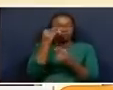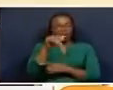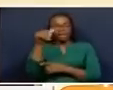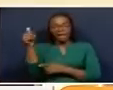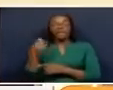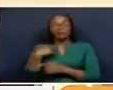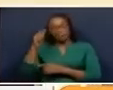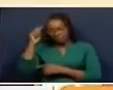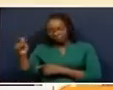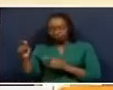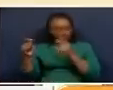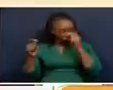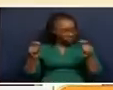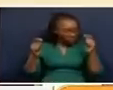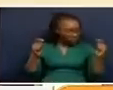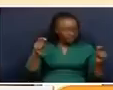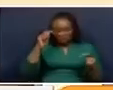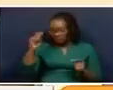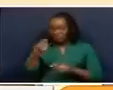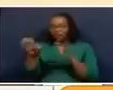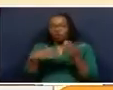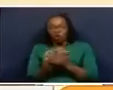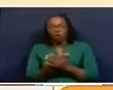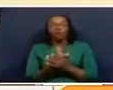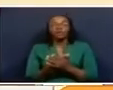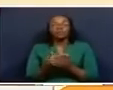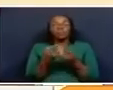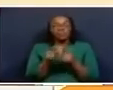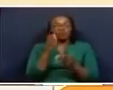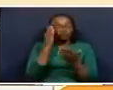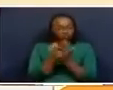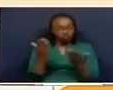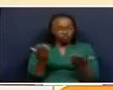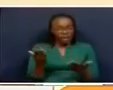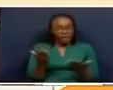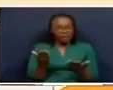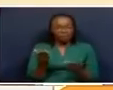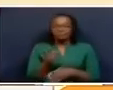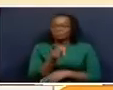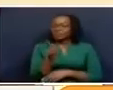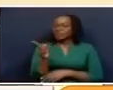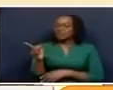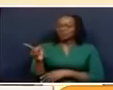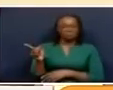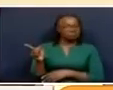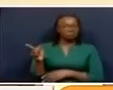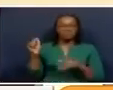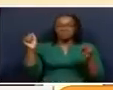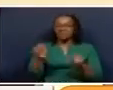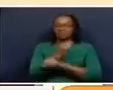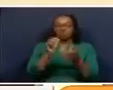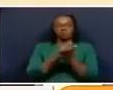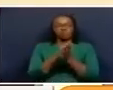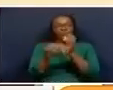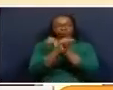I respect the Kurwa court, I respect Nyaga and every one of them, but the truth is, they are not going to be president during